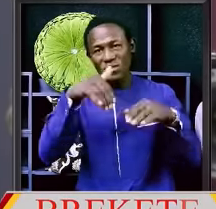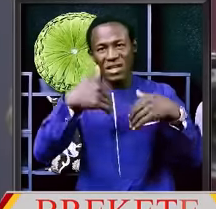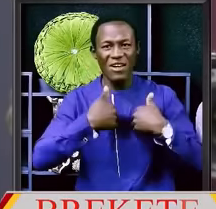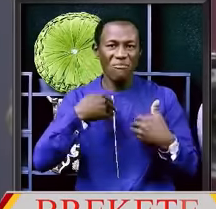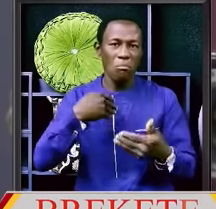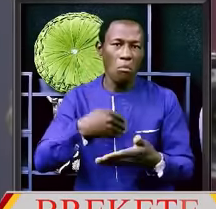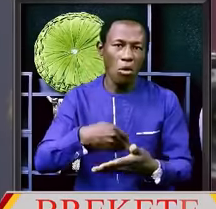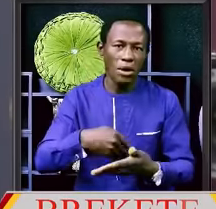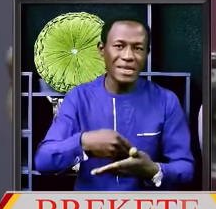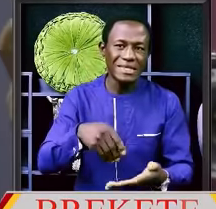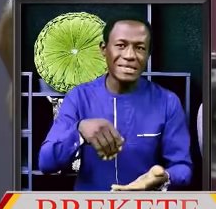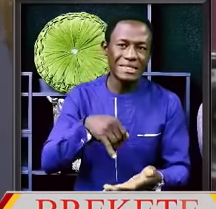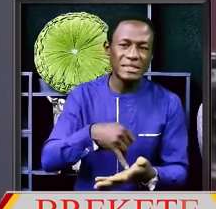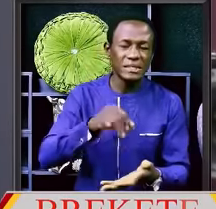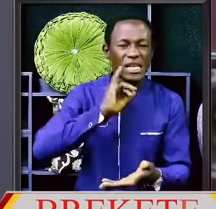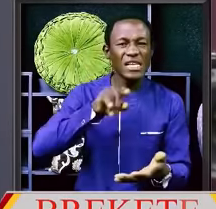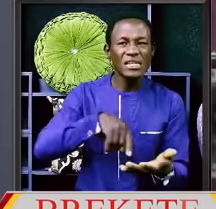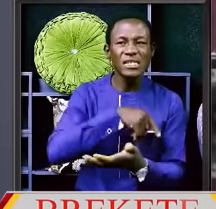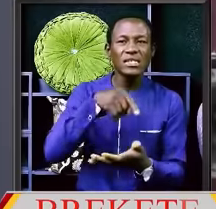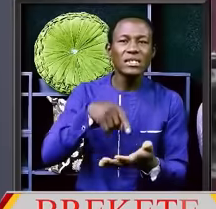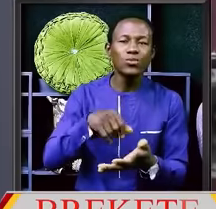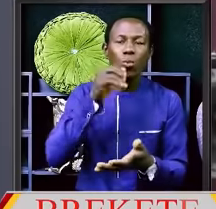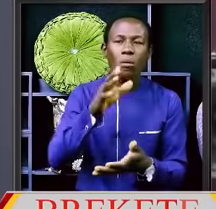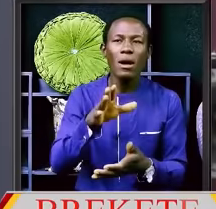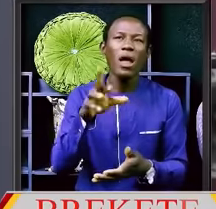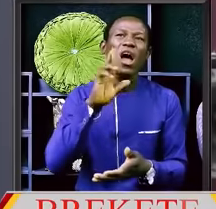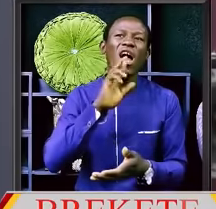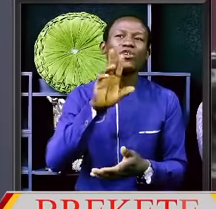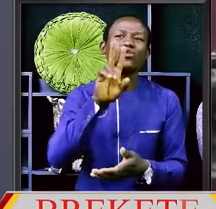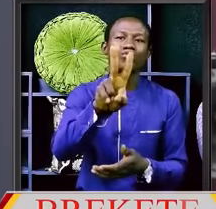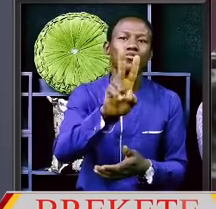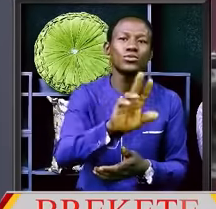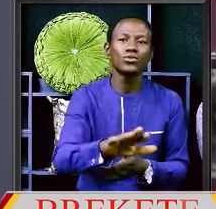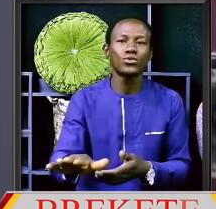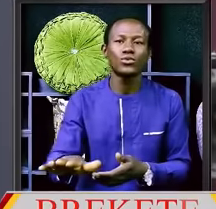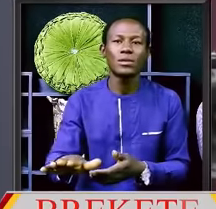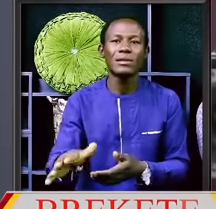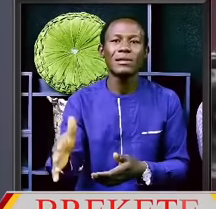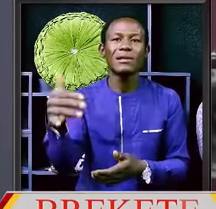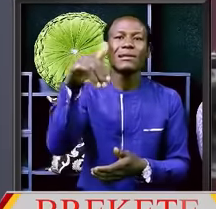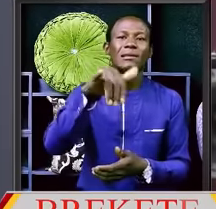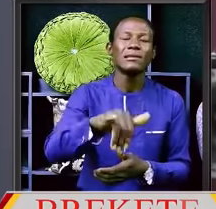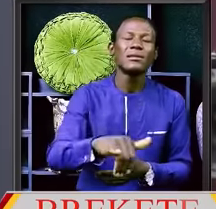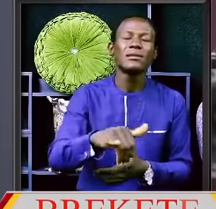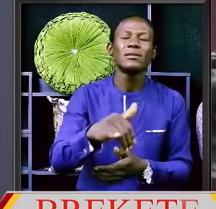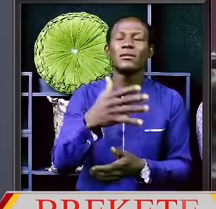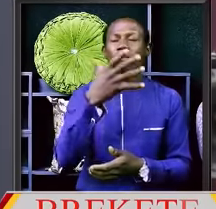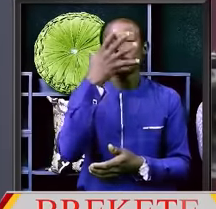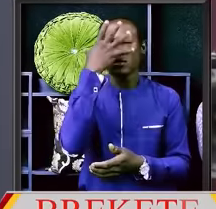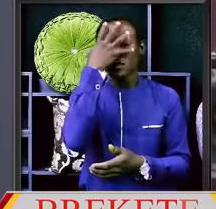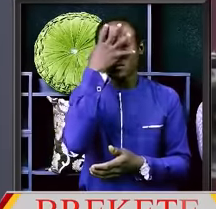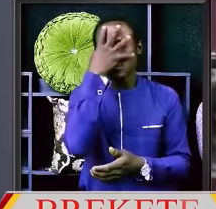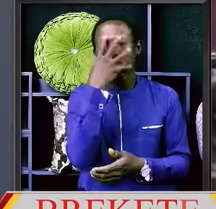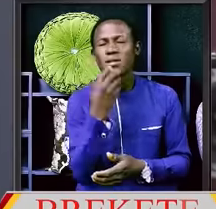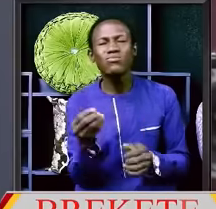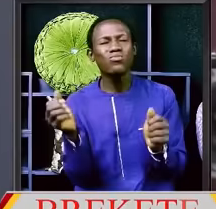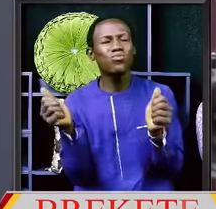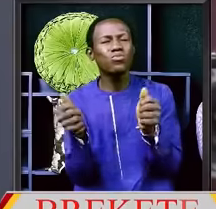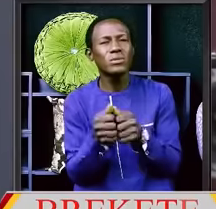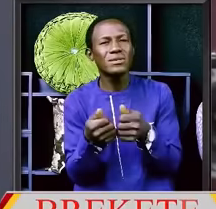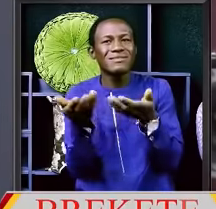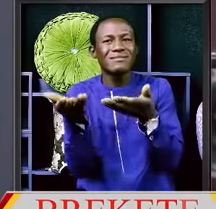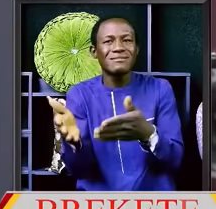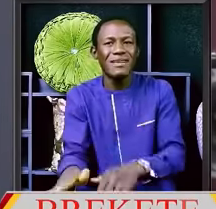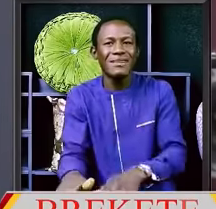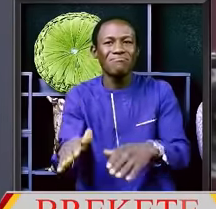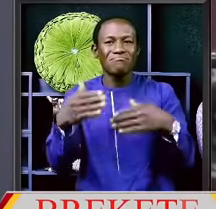woman and her two children, they sleep with dead body till